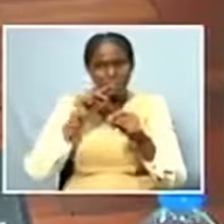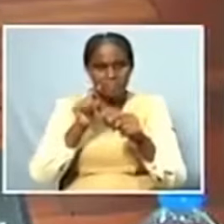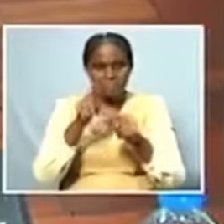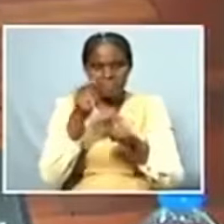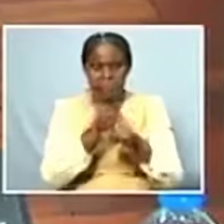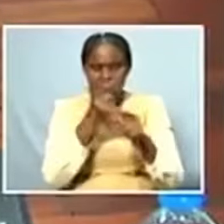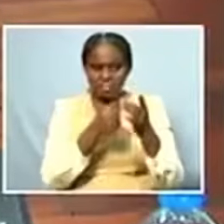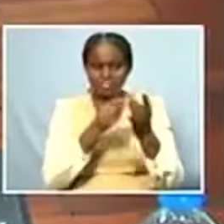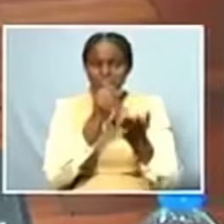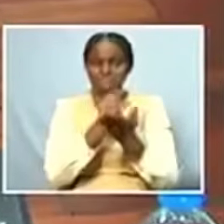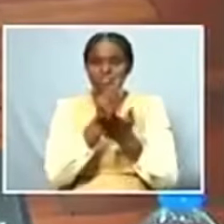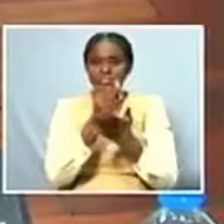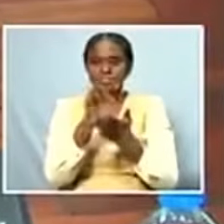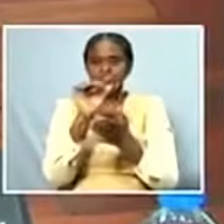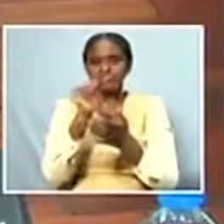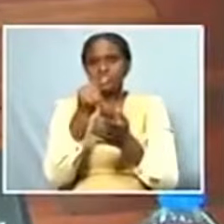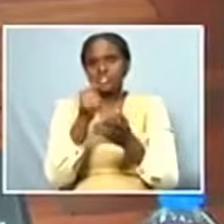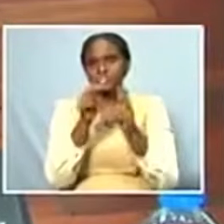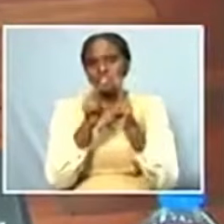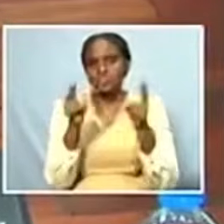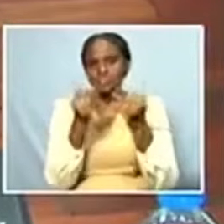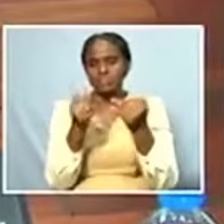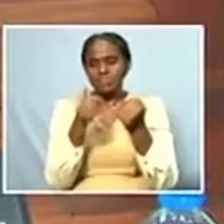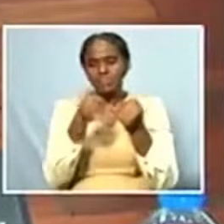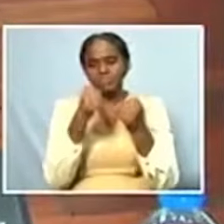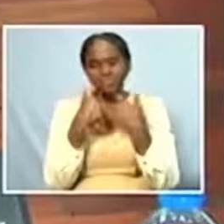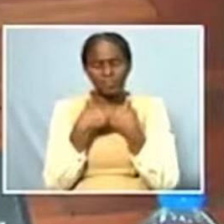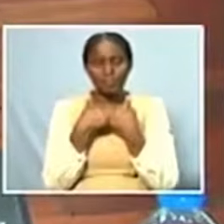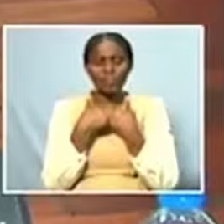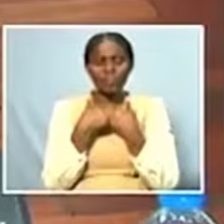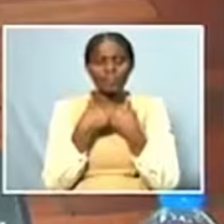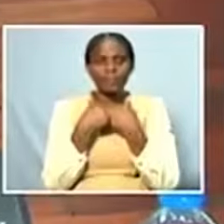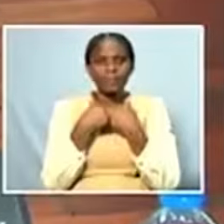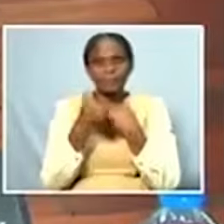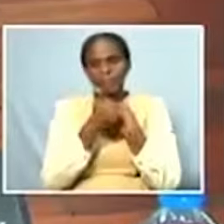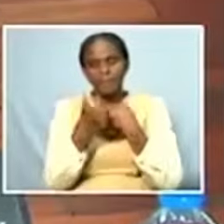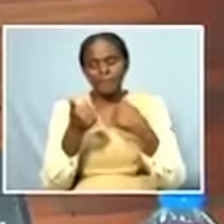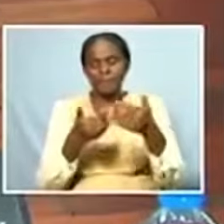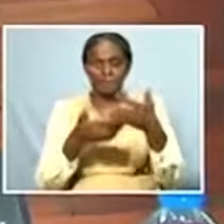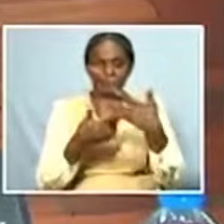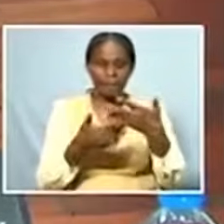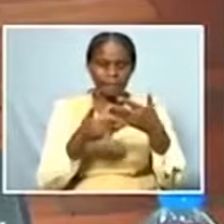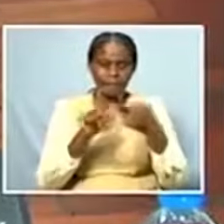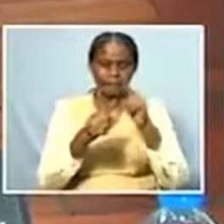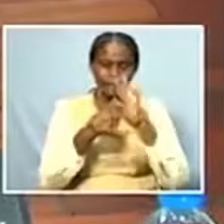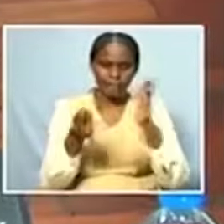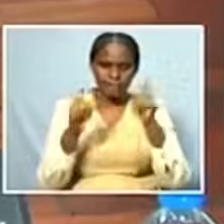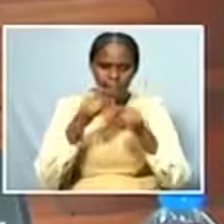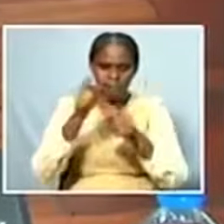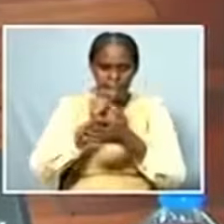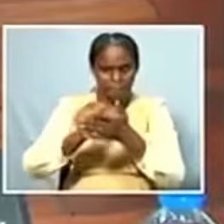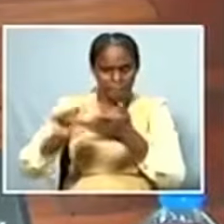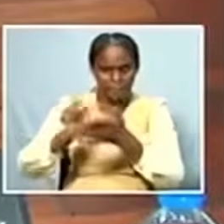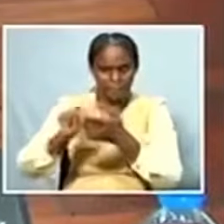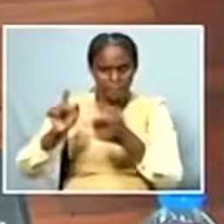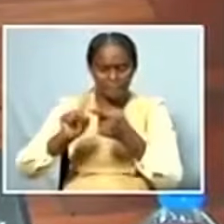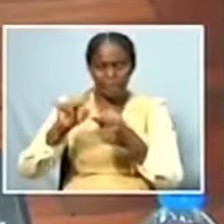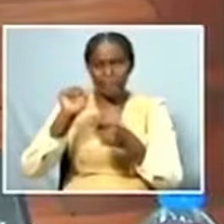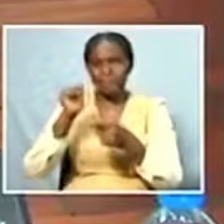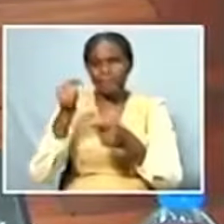the Office of the Attorney General. So do you have any document to show when you wrote it to Attorney